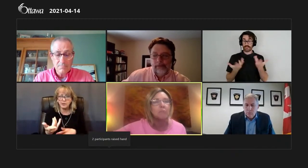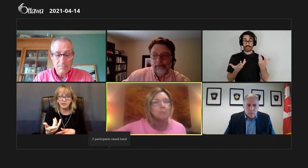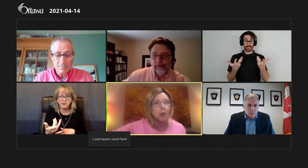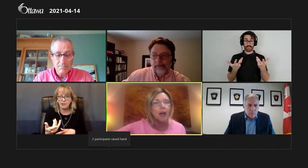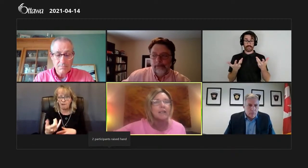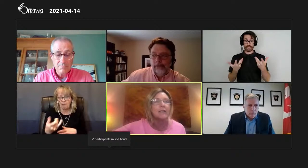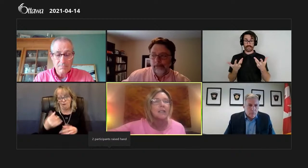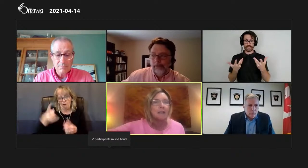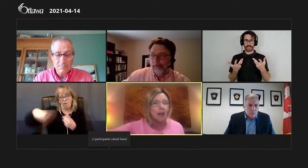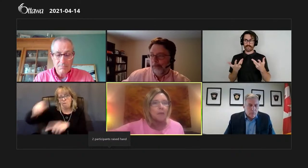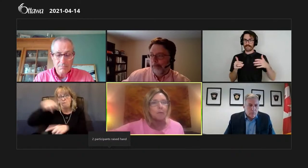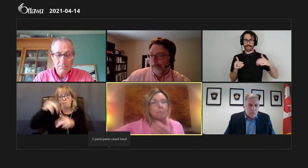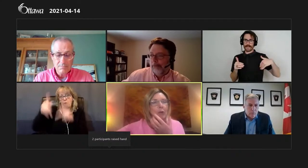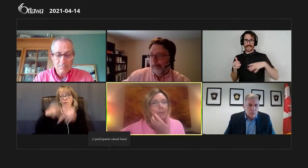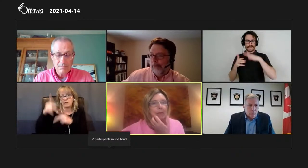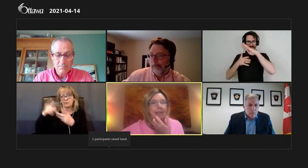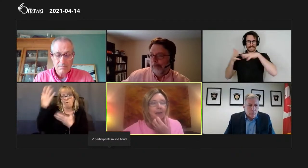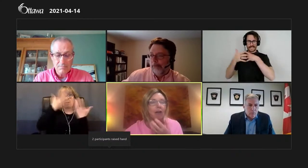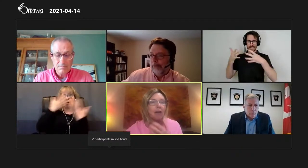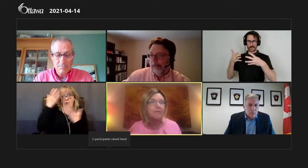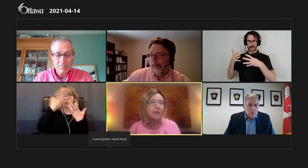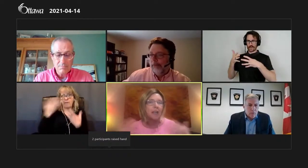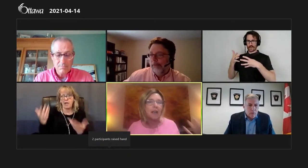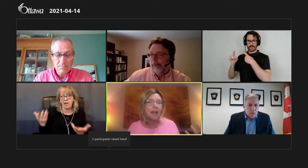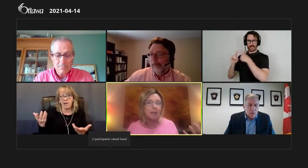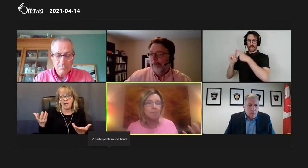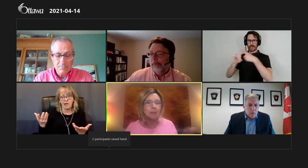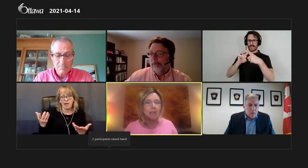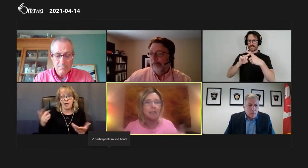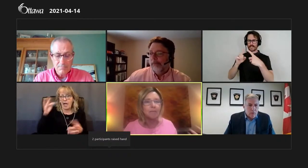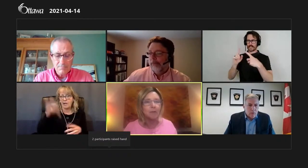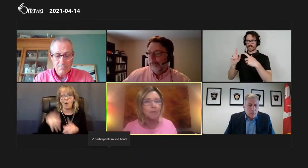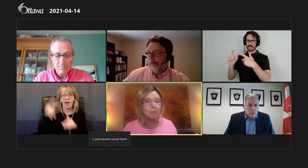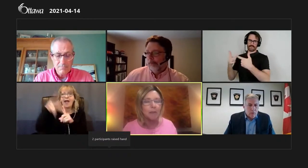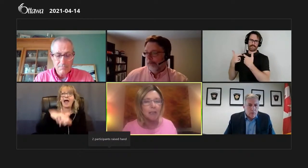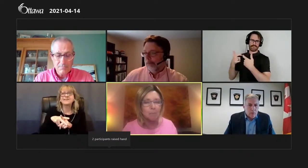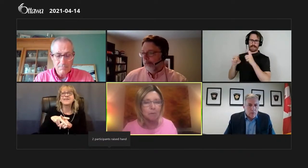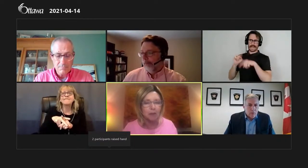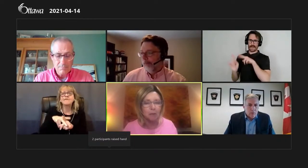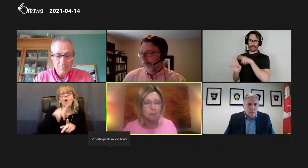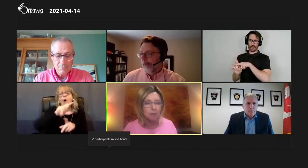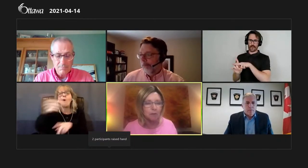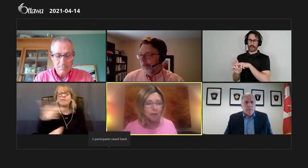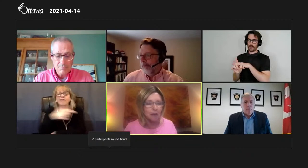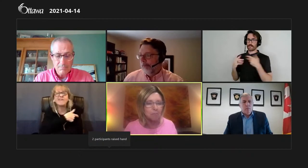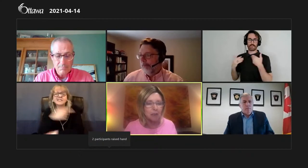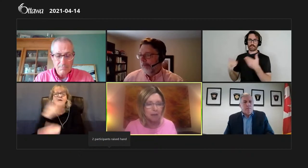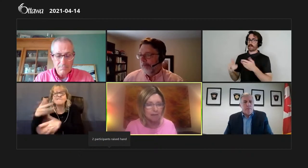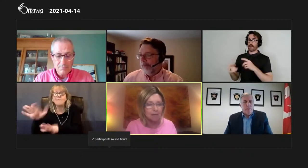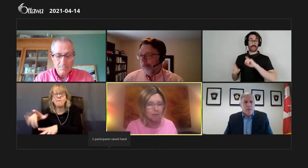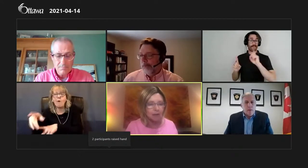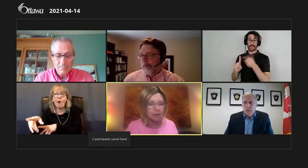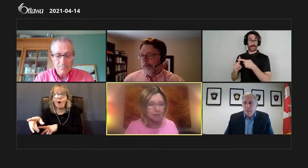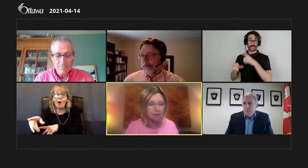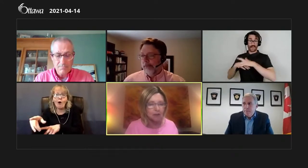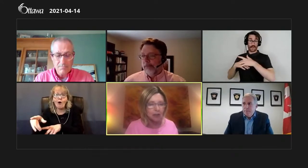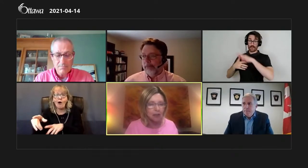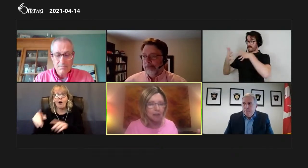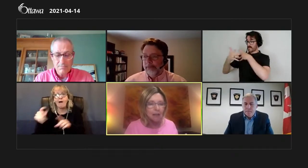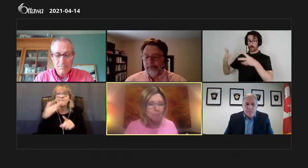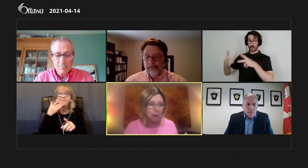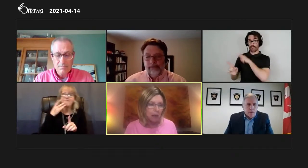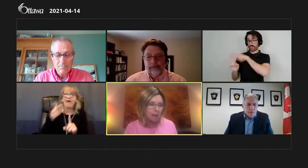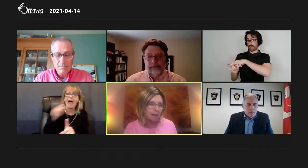they haven't blocked other appointments off to take the first one that came available to them because they're trying to